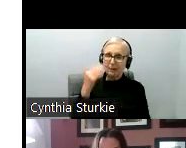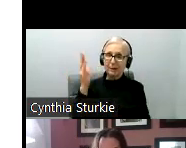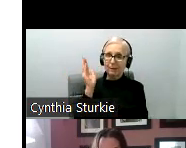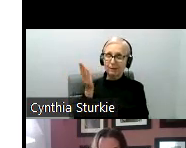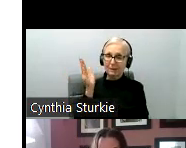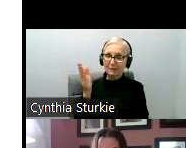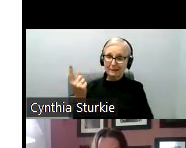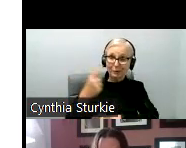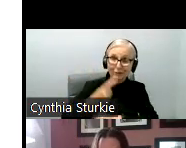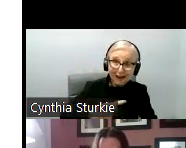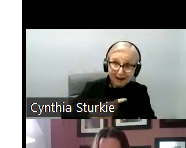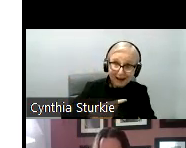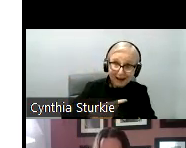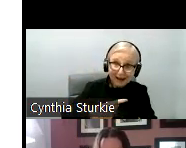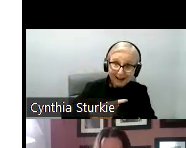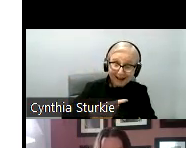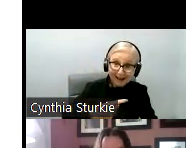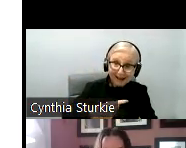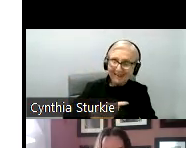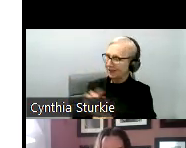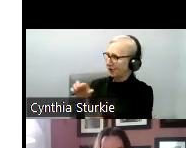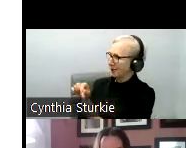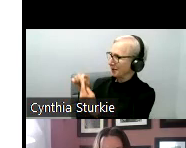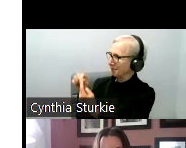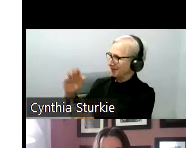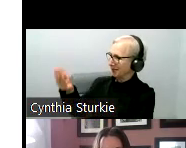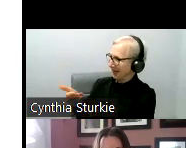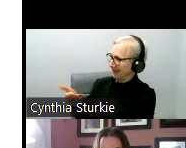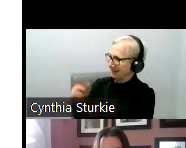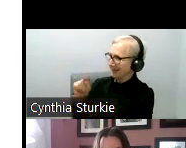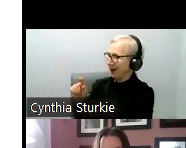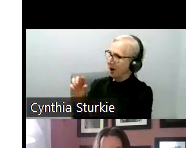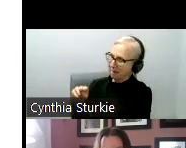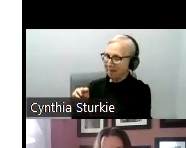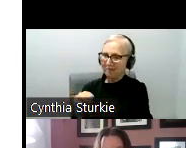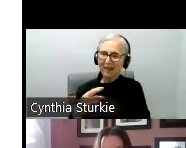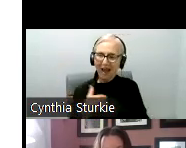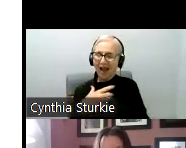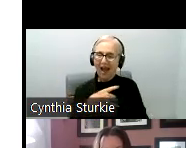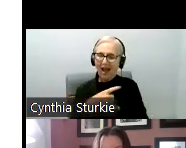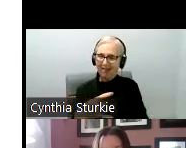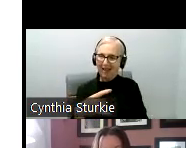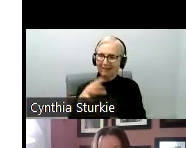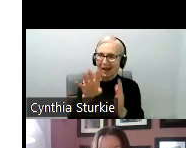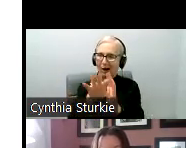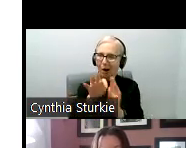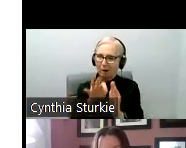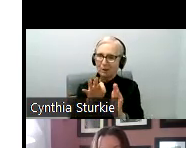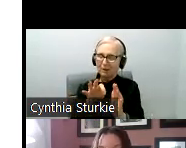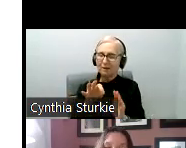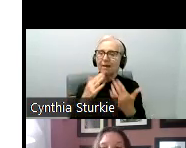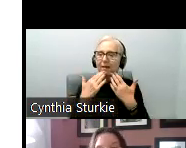today, Victoria? You are our special guest, Tom. I like that option much better. Thank you very